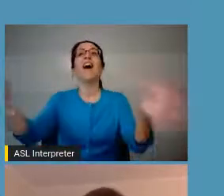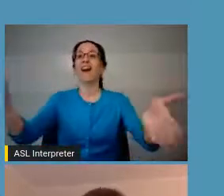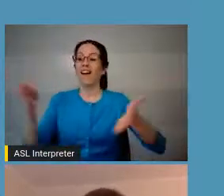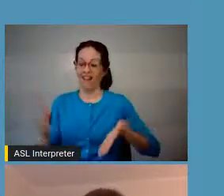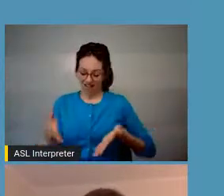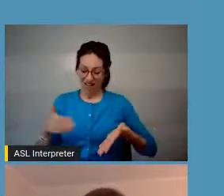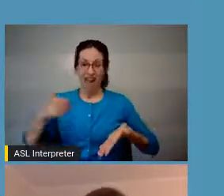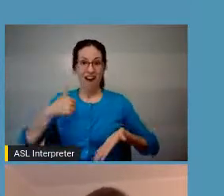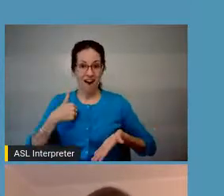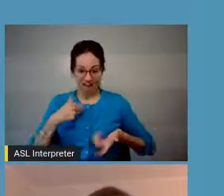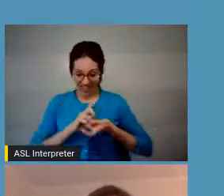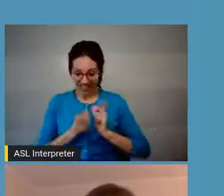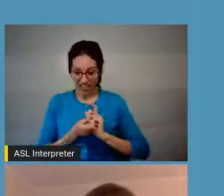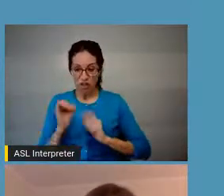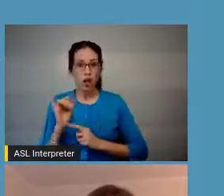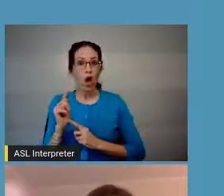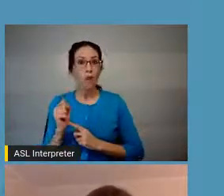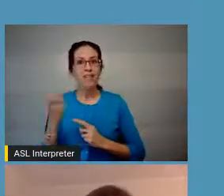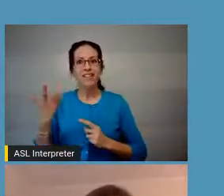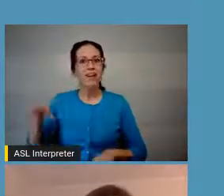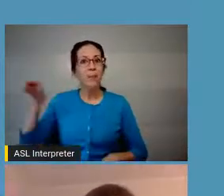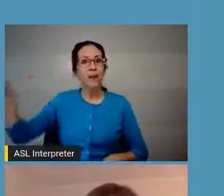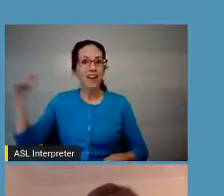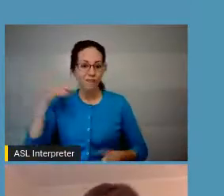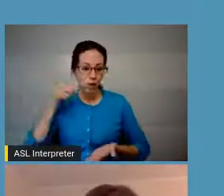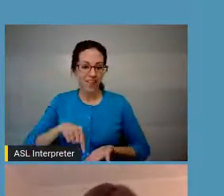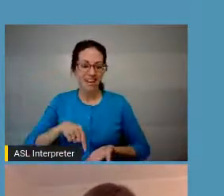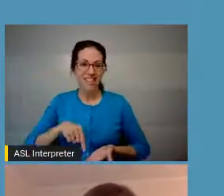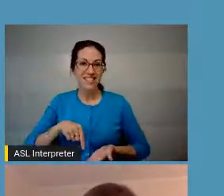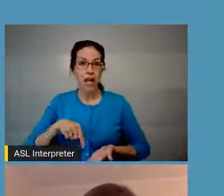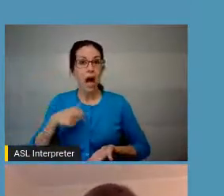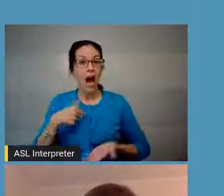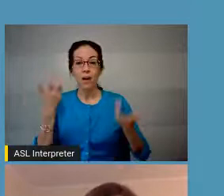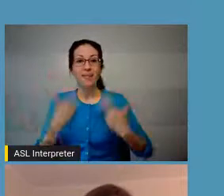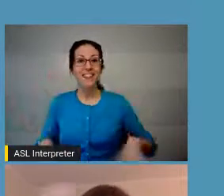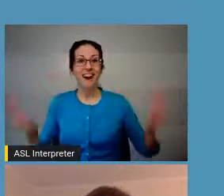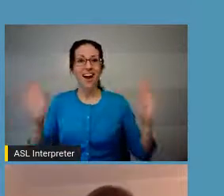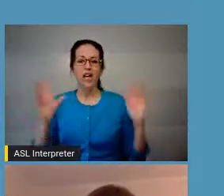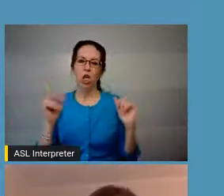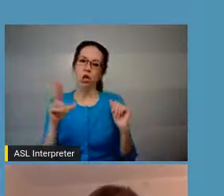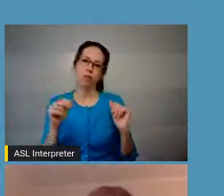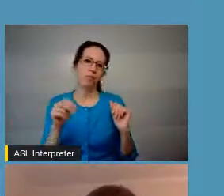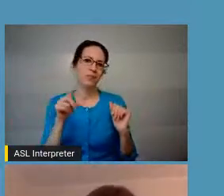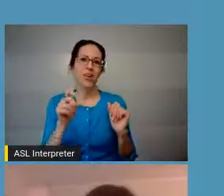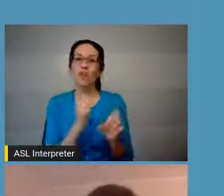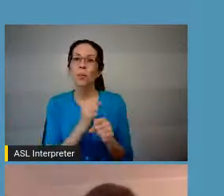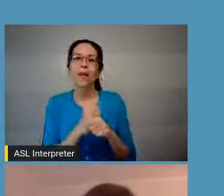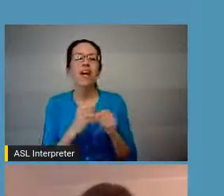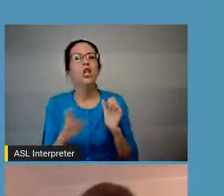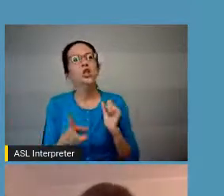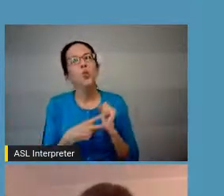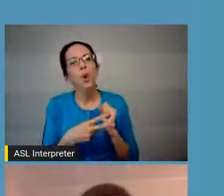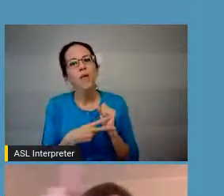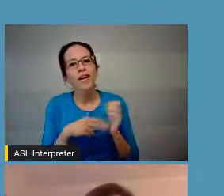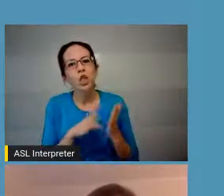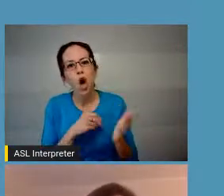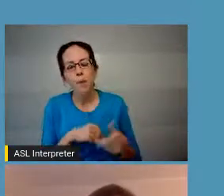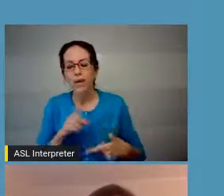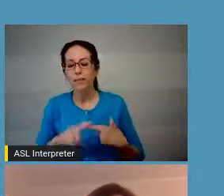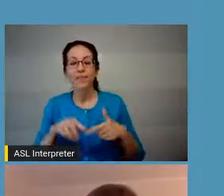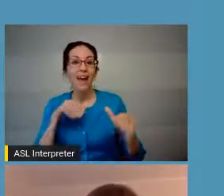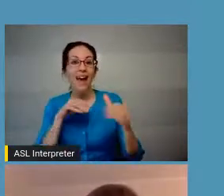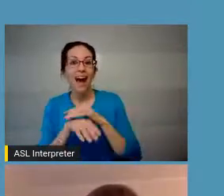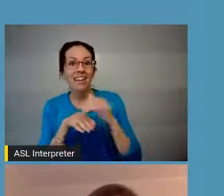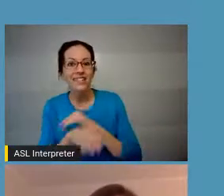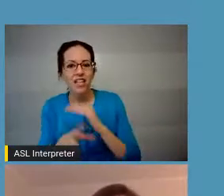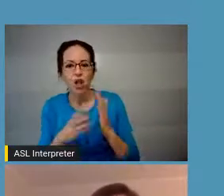you're not done. That is a commitment. You have to make a storage copy. You have to make an access copy. You've got to make a copy somewhere. It could be one of those or